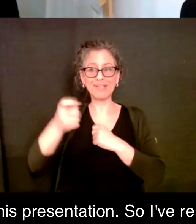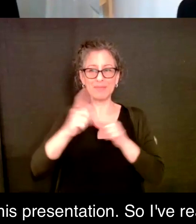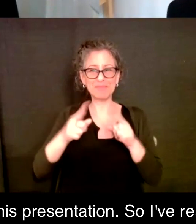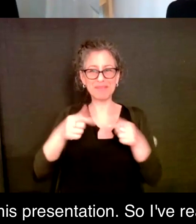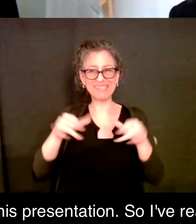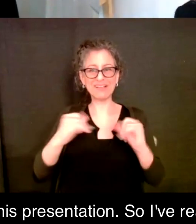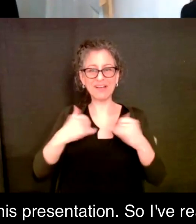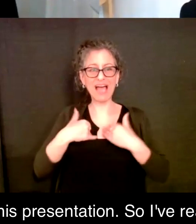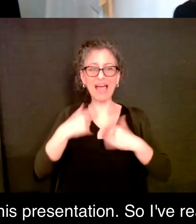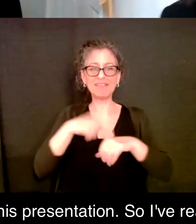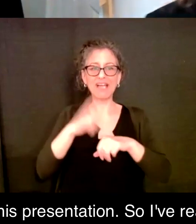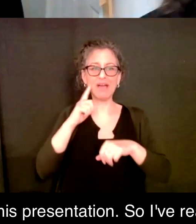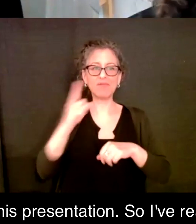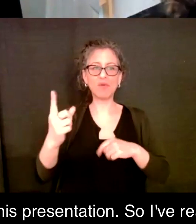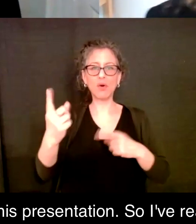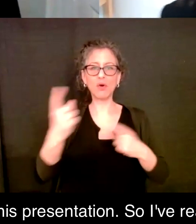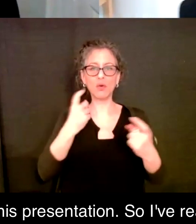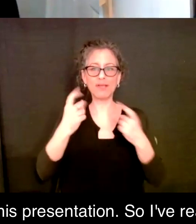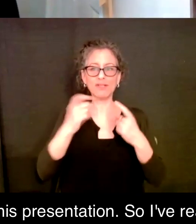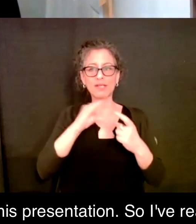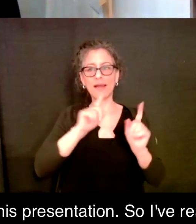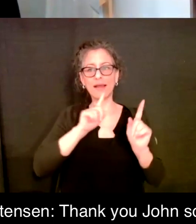time for Q&A.